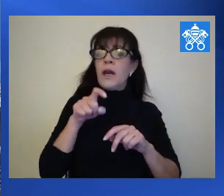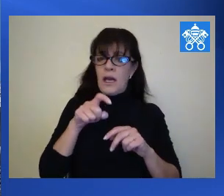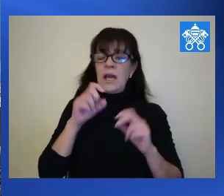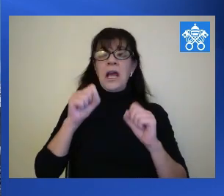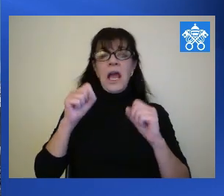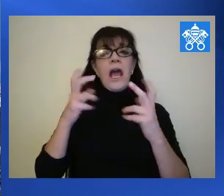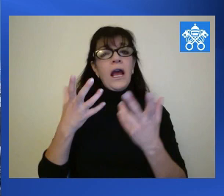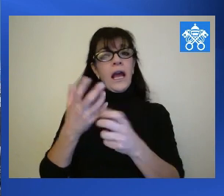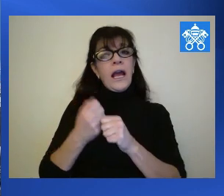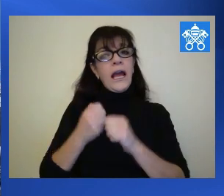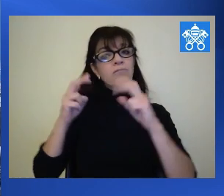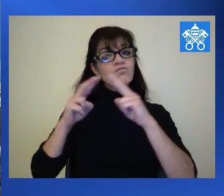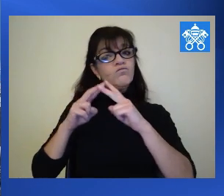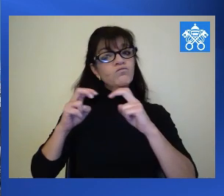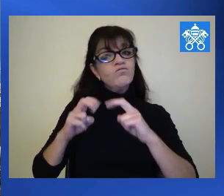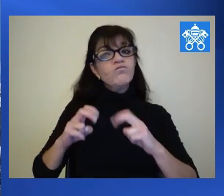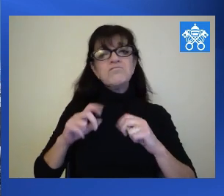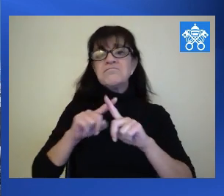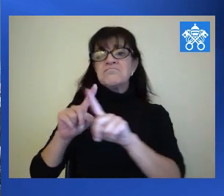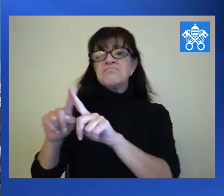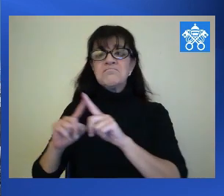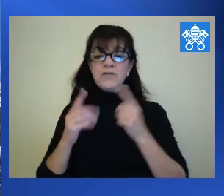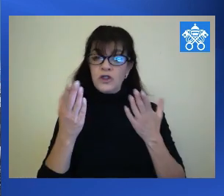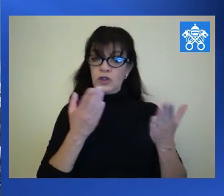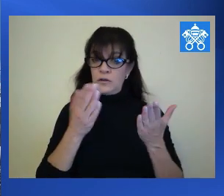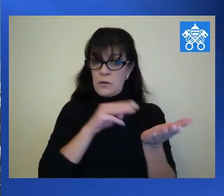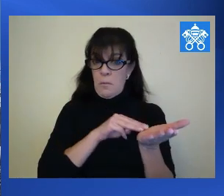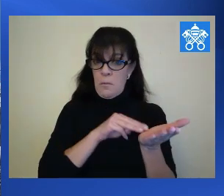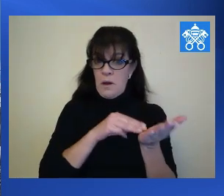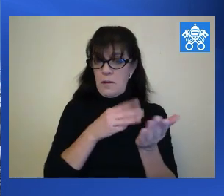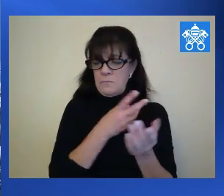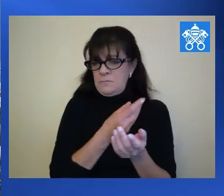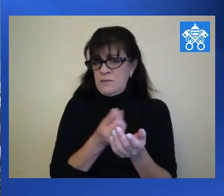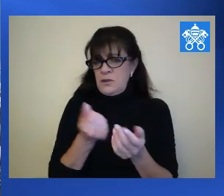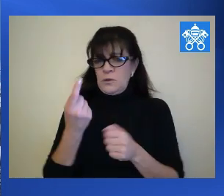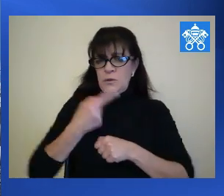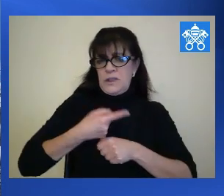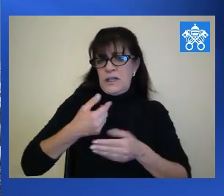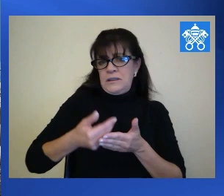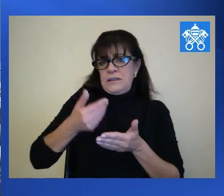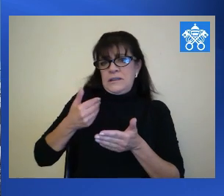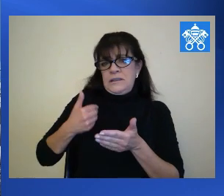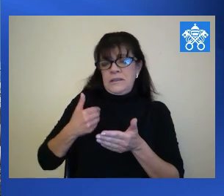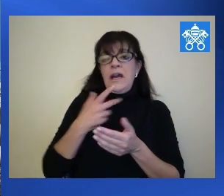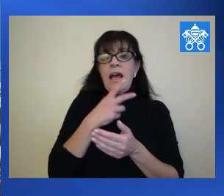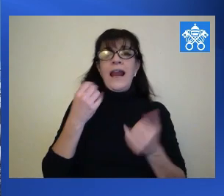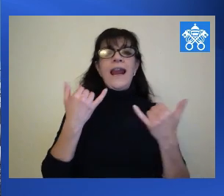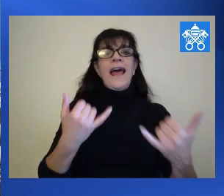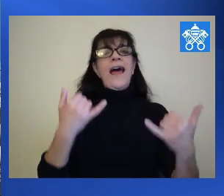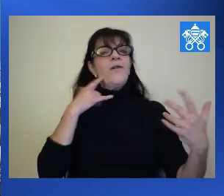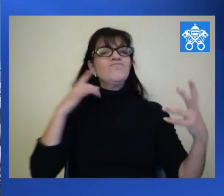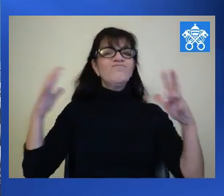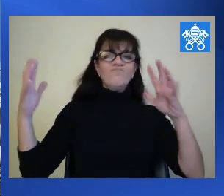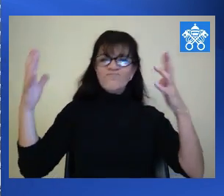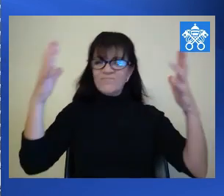to receive examinations there, as well as other services in these past few days and today as well. Our Holy Father